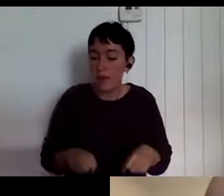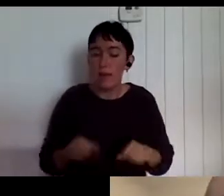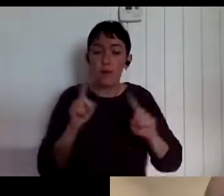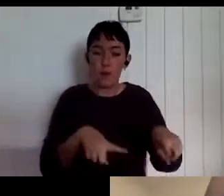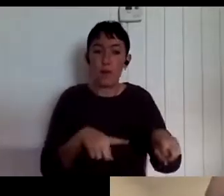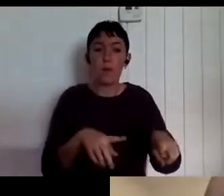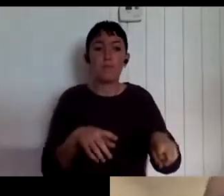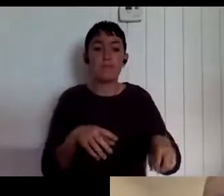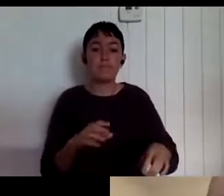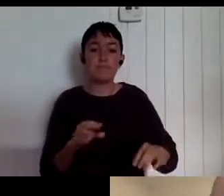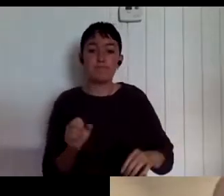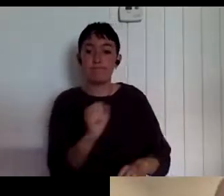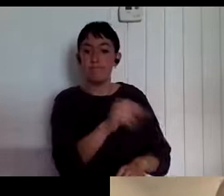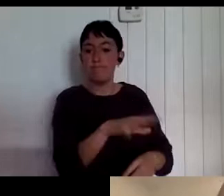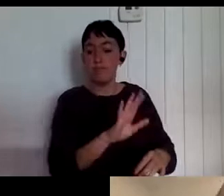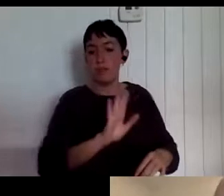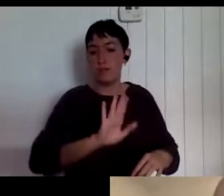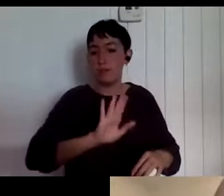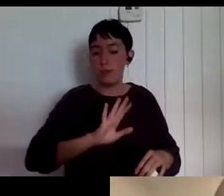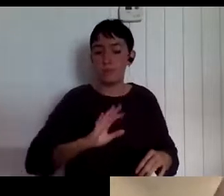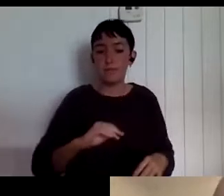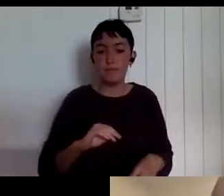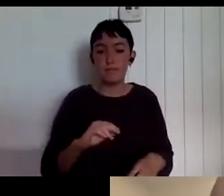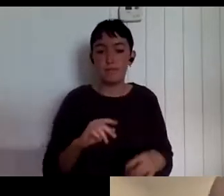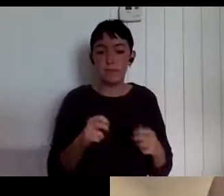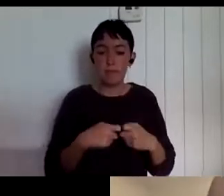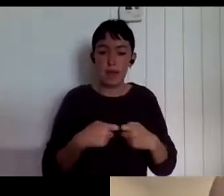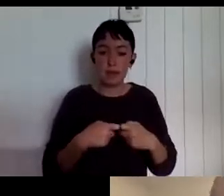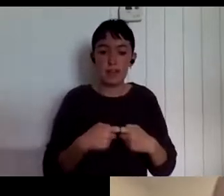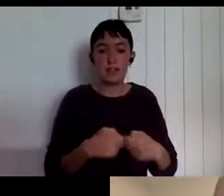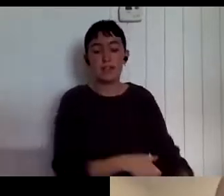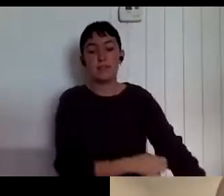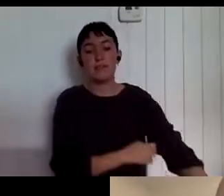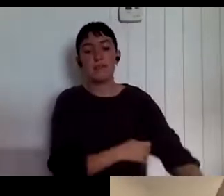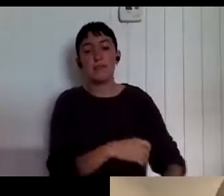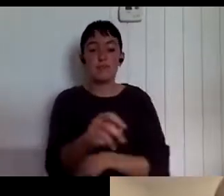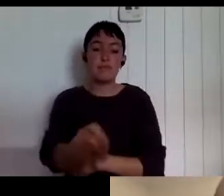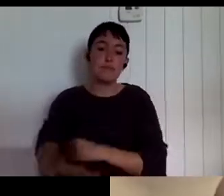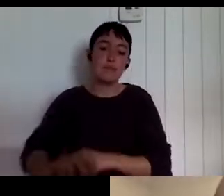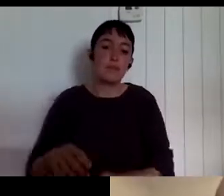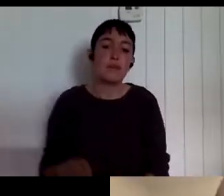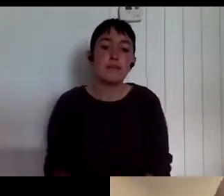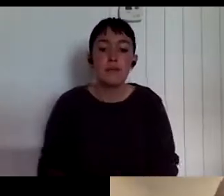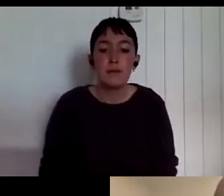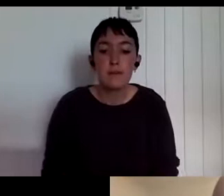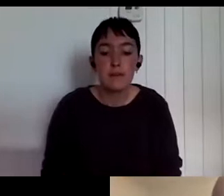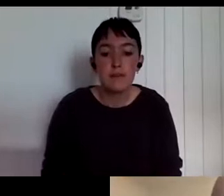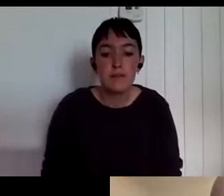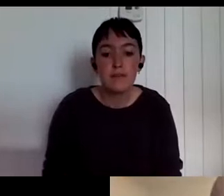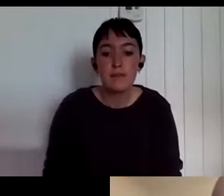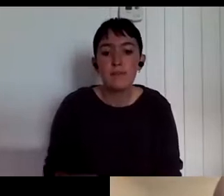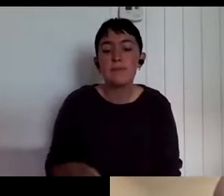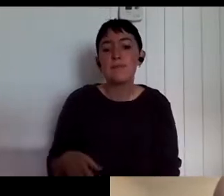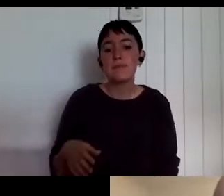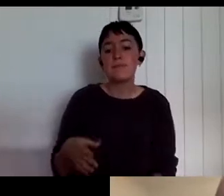to drop off your batteries. You know, not only just your standard AA batteries that you'd find, as we were mentioning earlier, but especially if you're